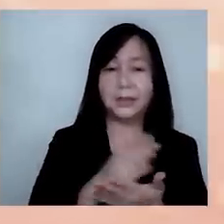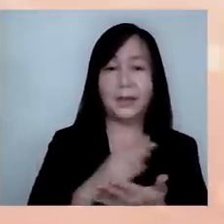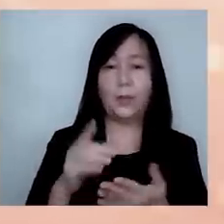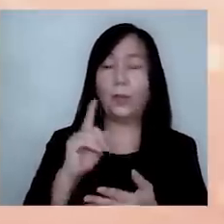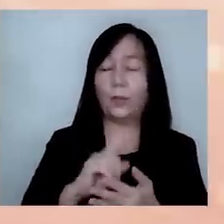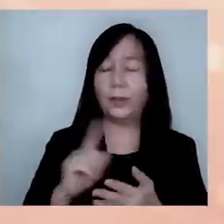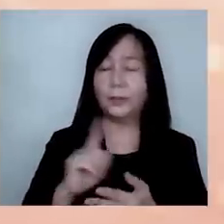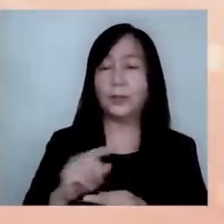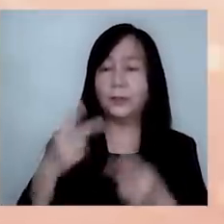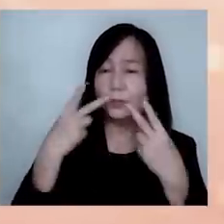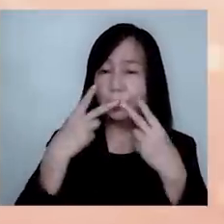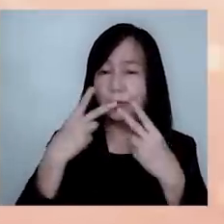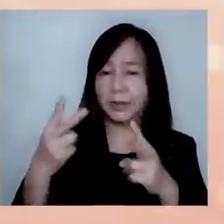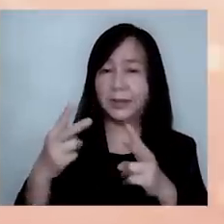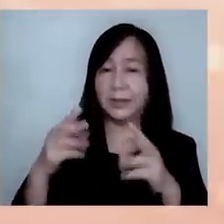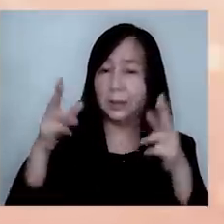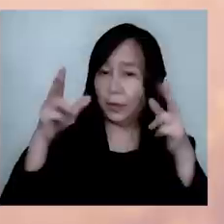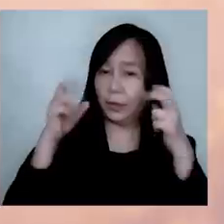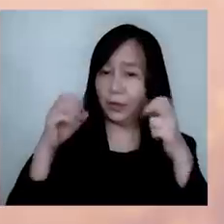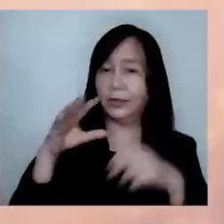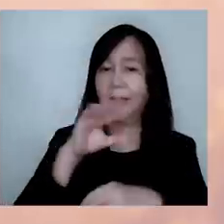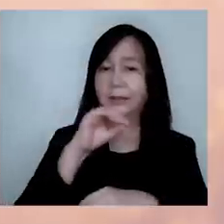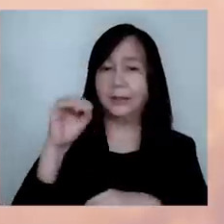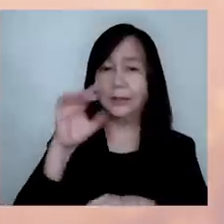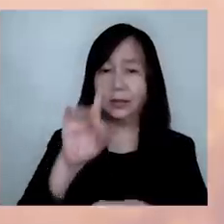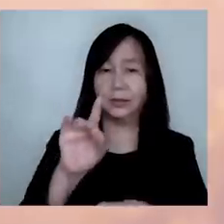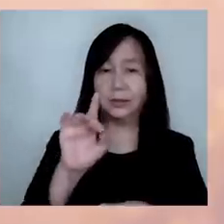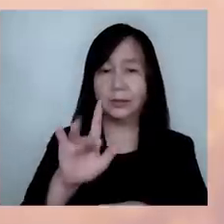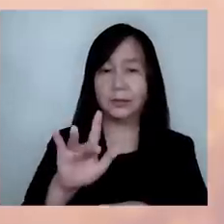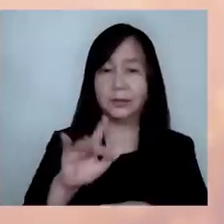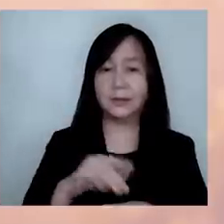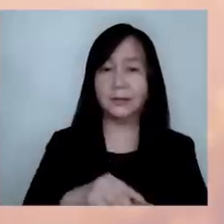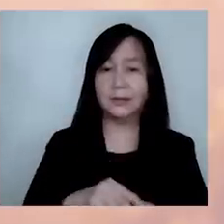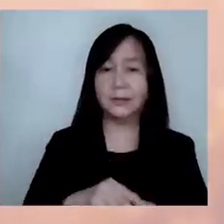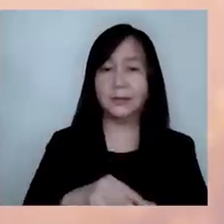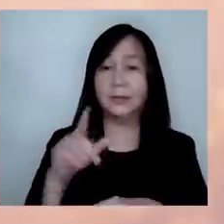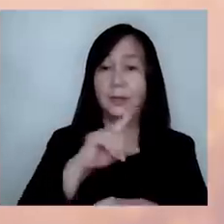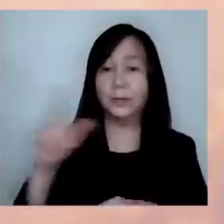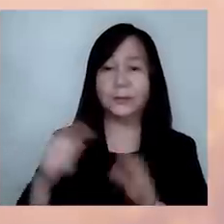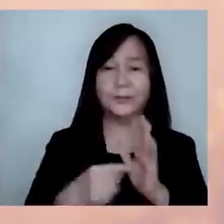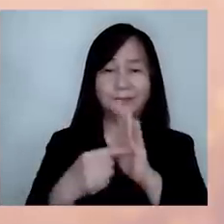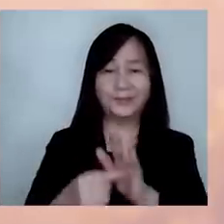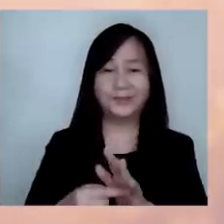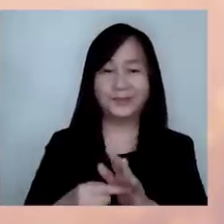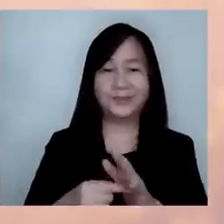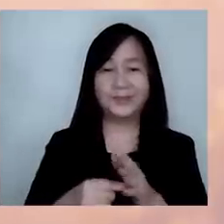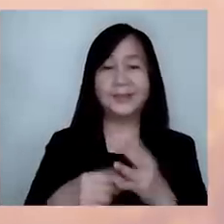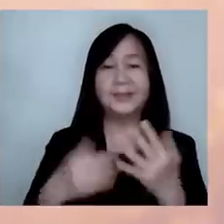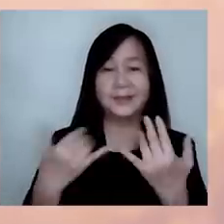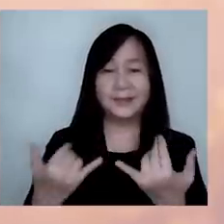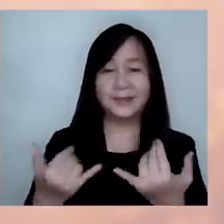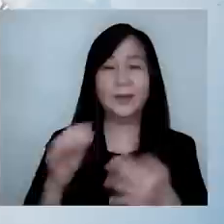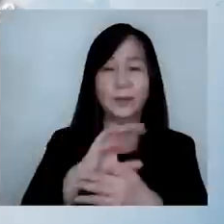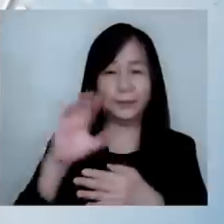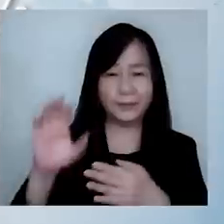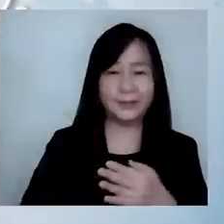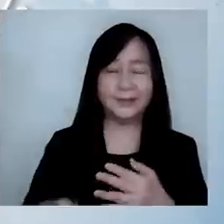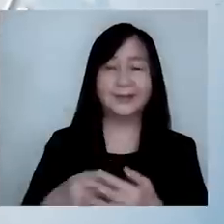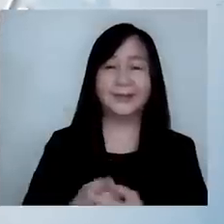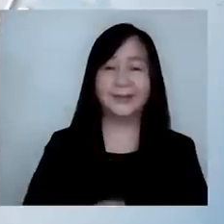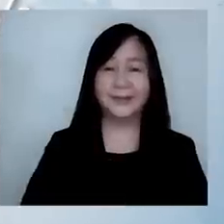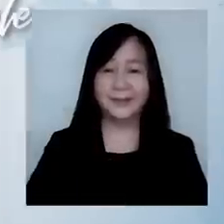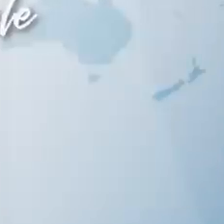seen heard and touched the word has been exposed let us now fulfill it